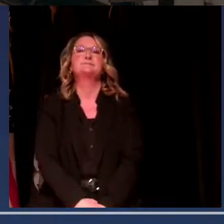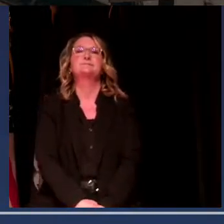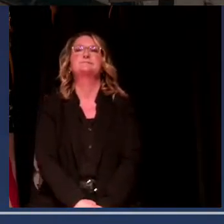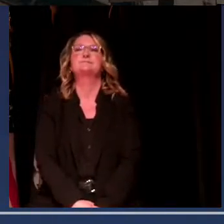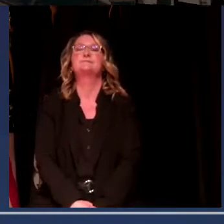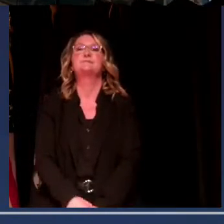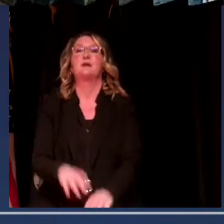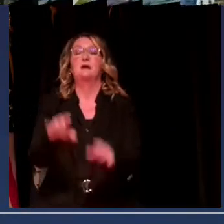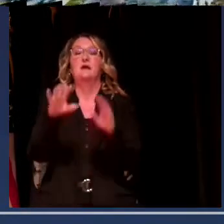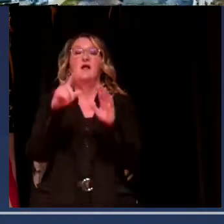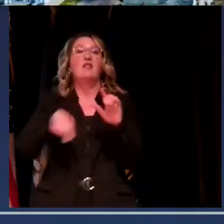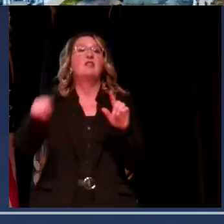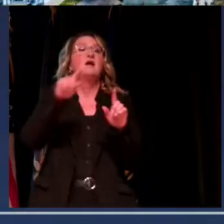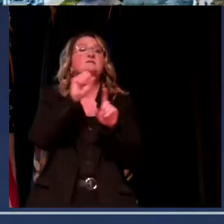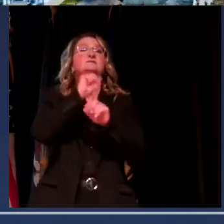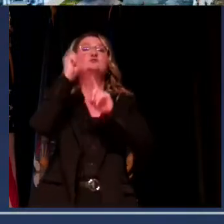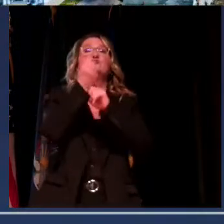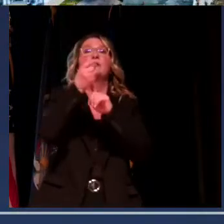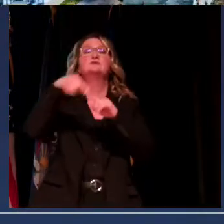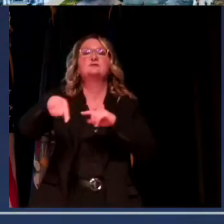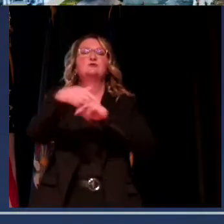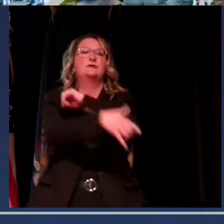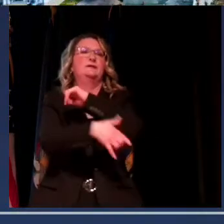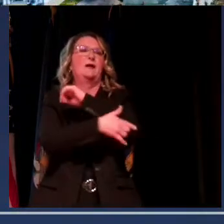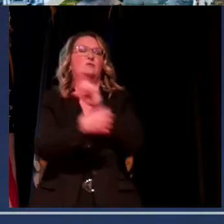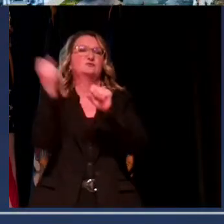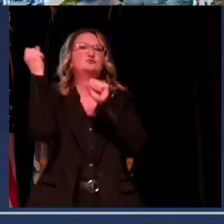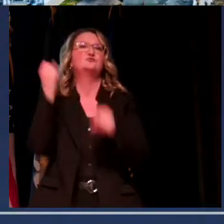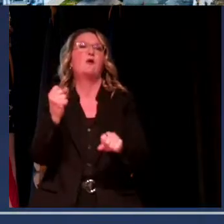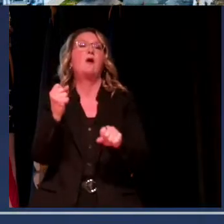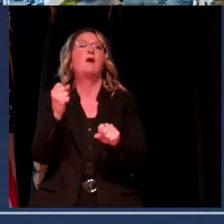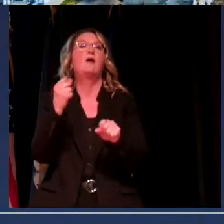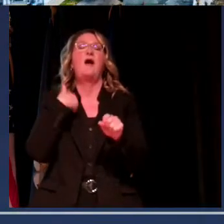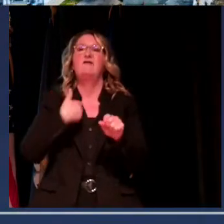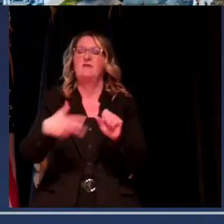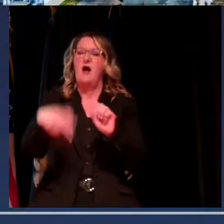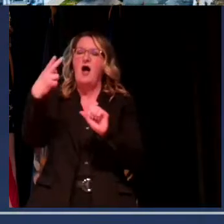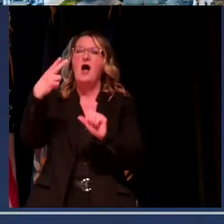The state of Erie County is strong. We currently have the highest